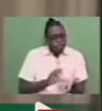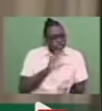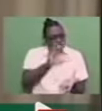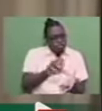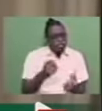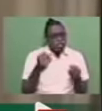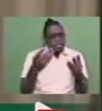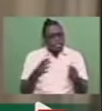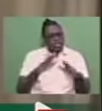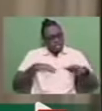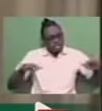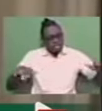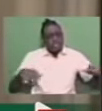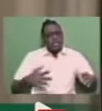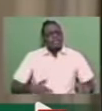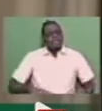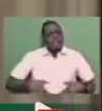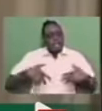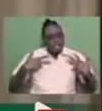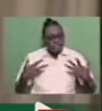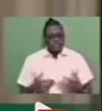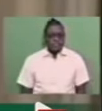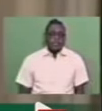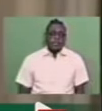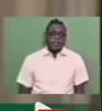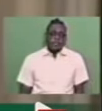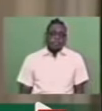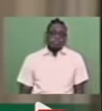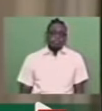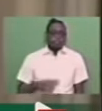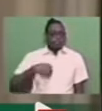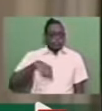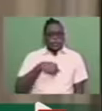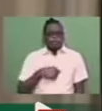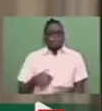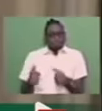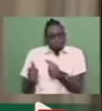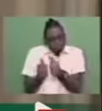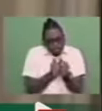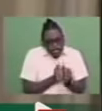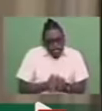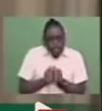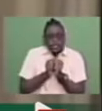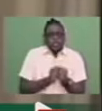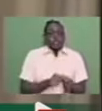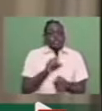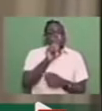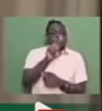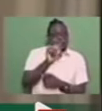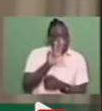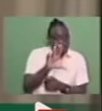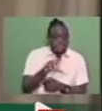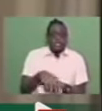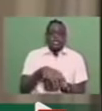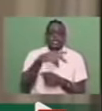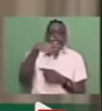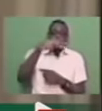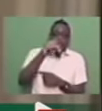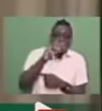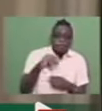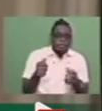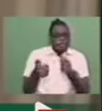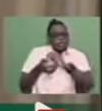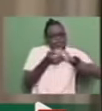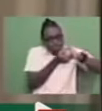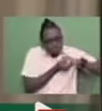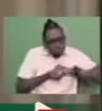We stand prepared to participate in a collective effort if government can find the heart and the will to do so. But with